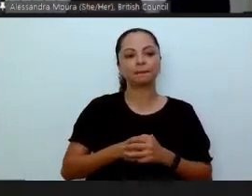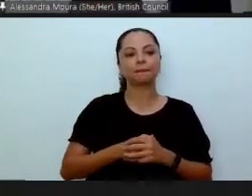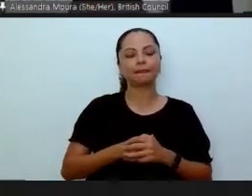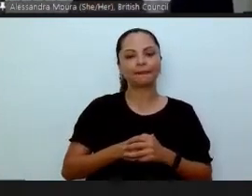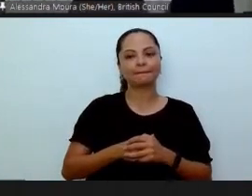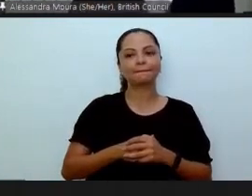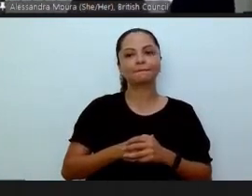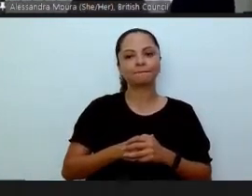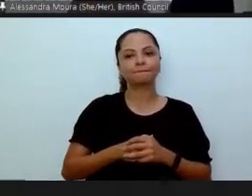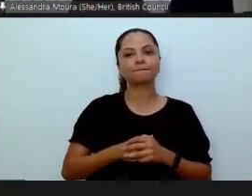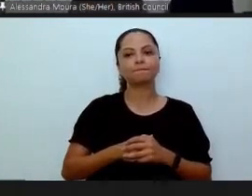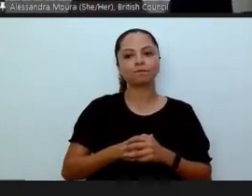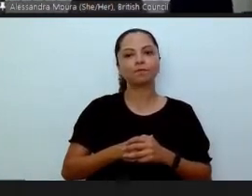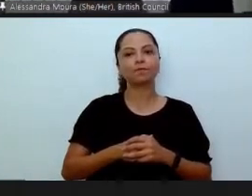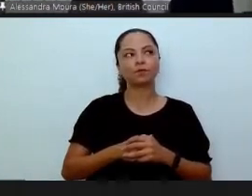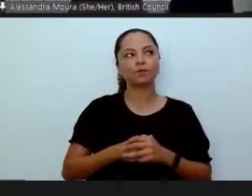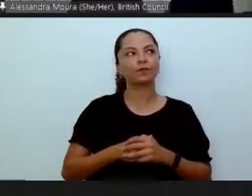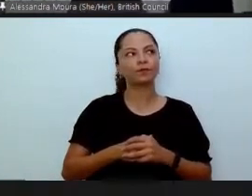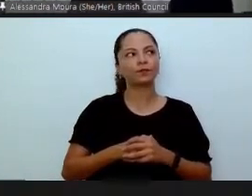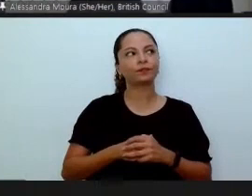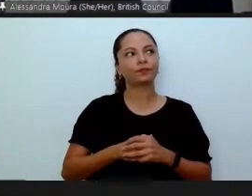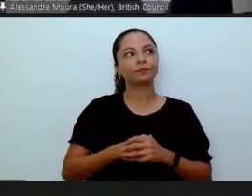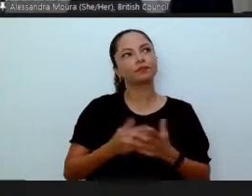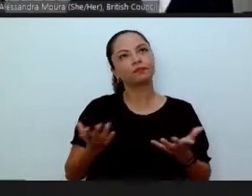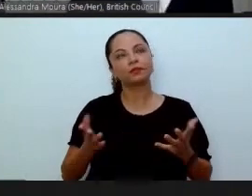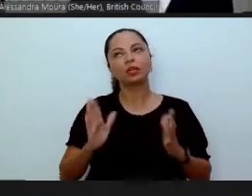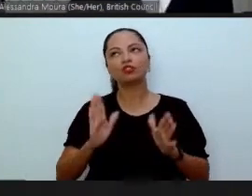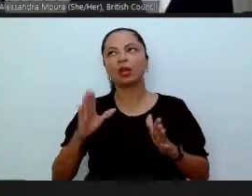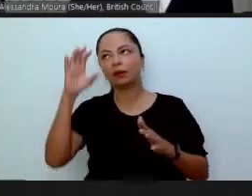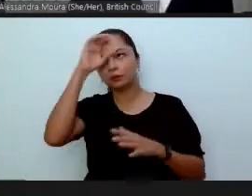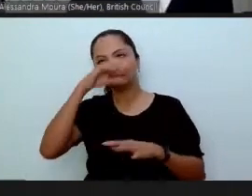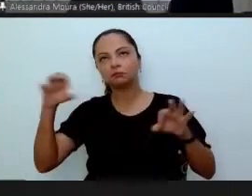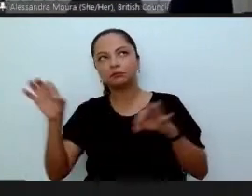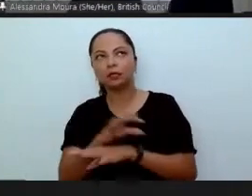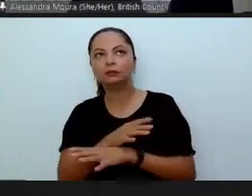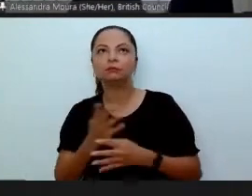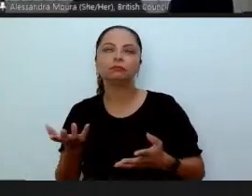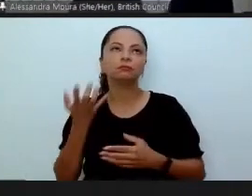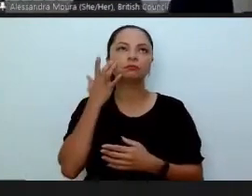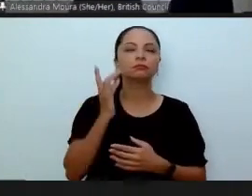they've learned enough. Maybe, I don't know. Yeah, I agree with you.